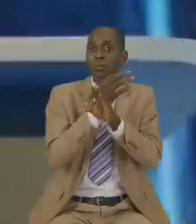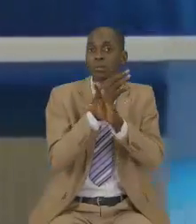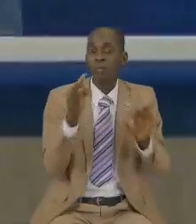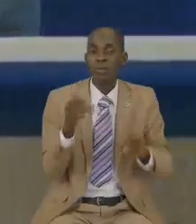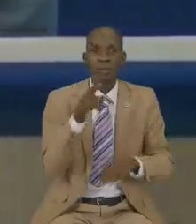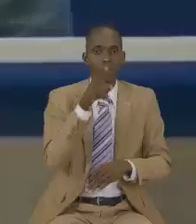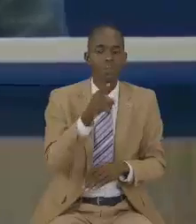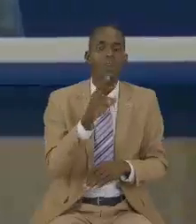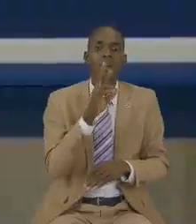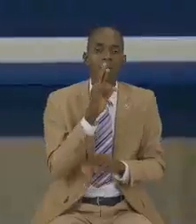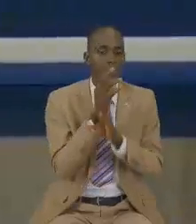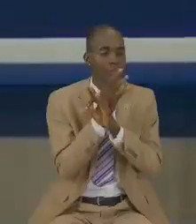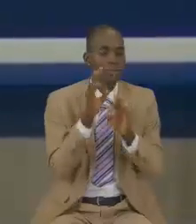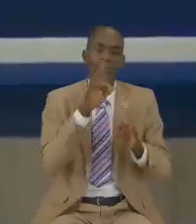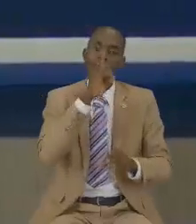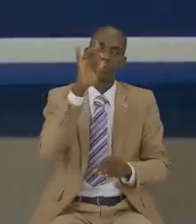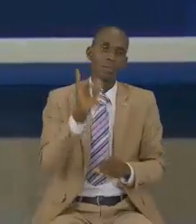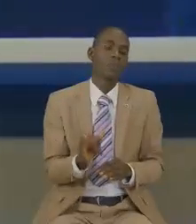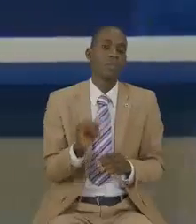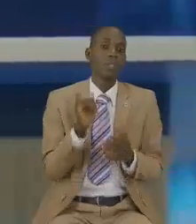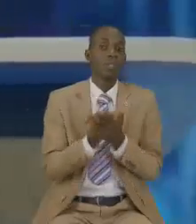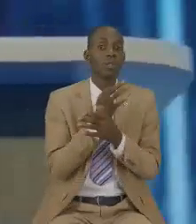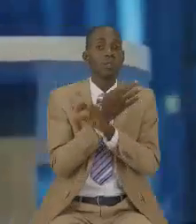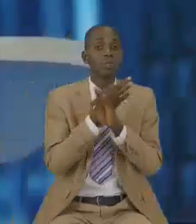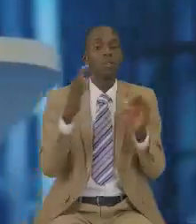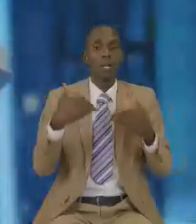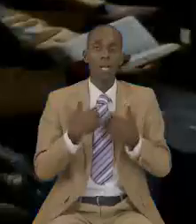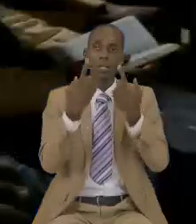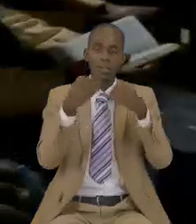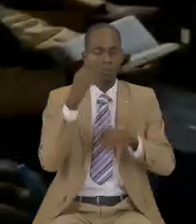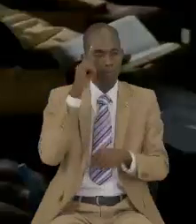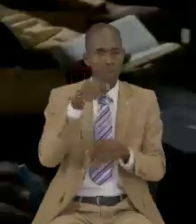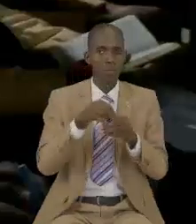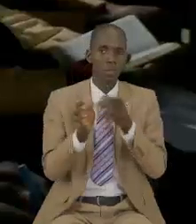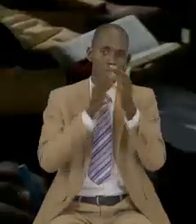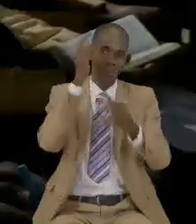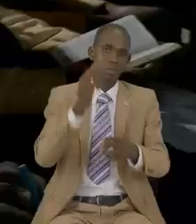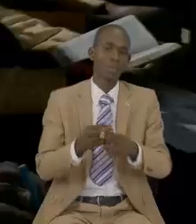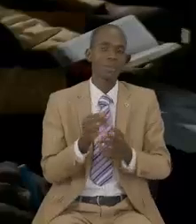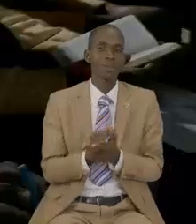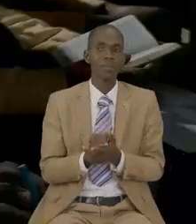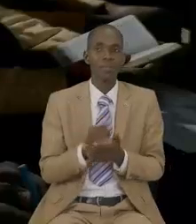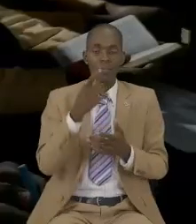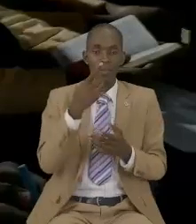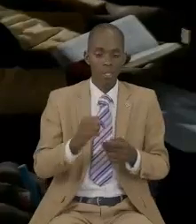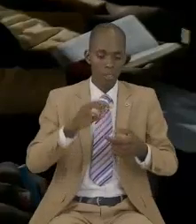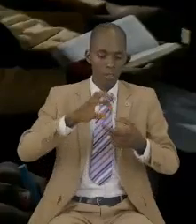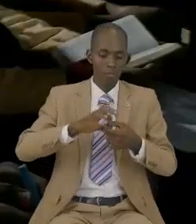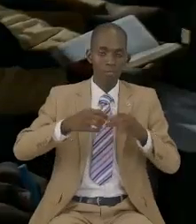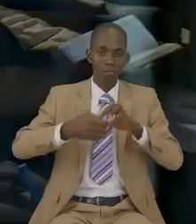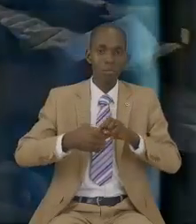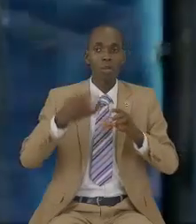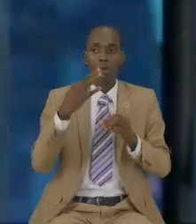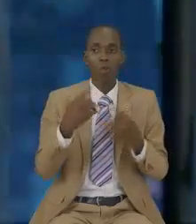are free indeed. That freedom has now come. The chains of sin, he